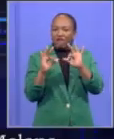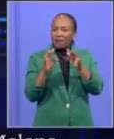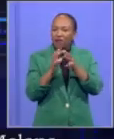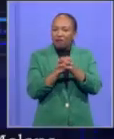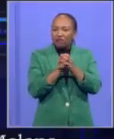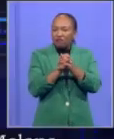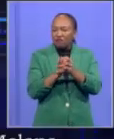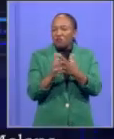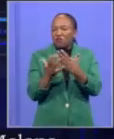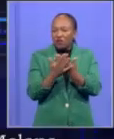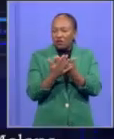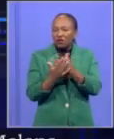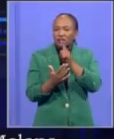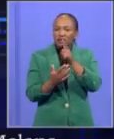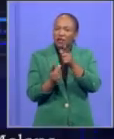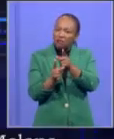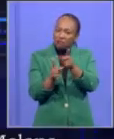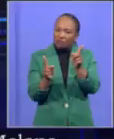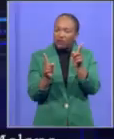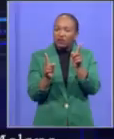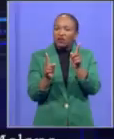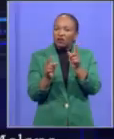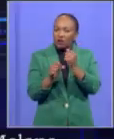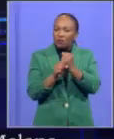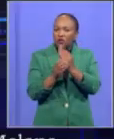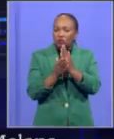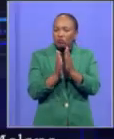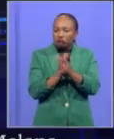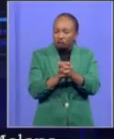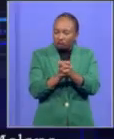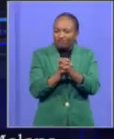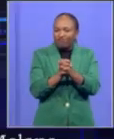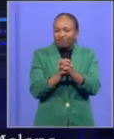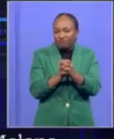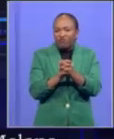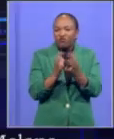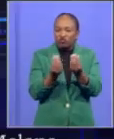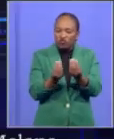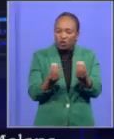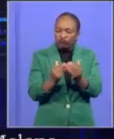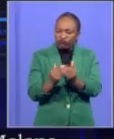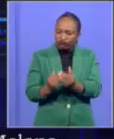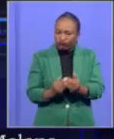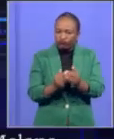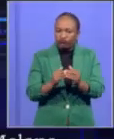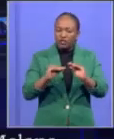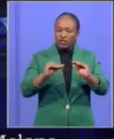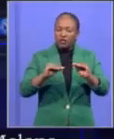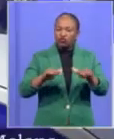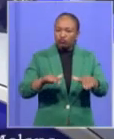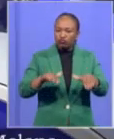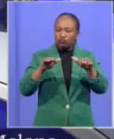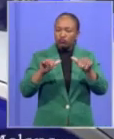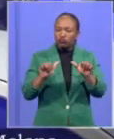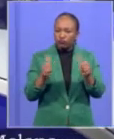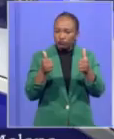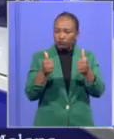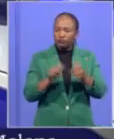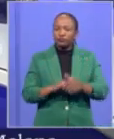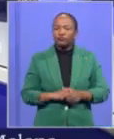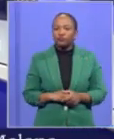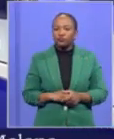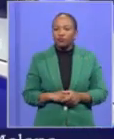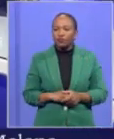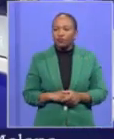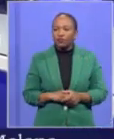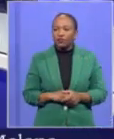o ka reng ho batswadi ho netefatsa hore ba kopana e le ho hodisa bana ba bona ka tsela e nepaetseng go ya ka nna nka re